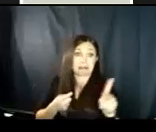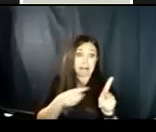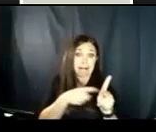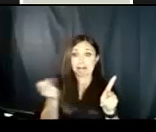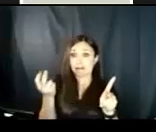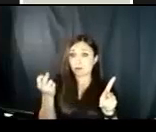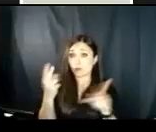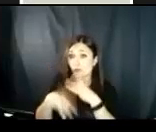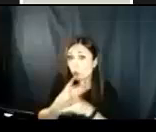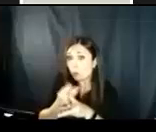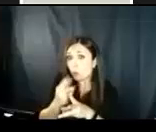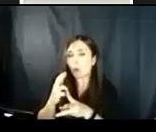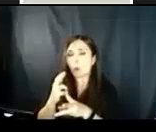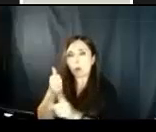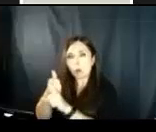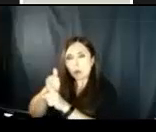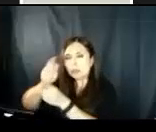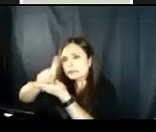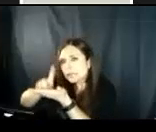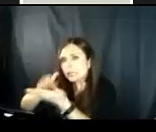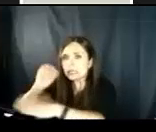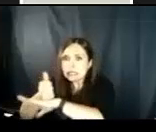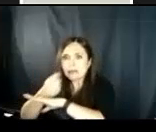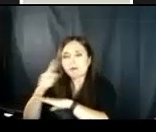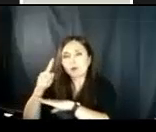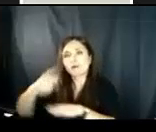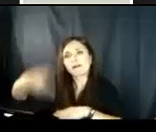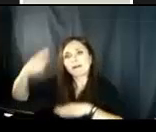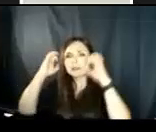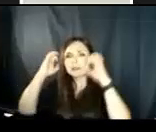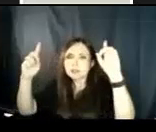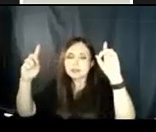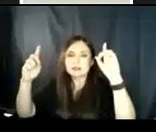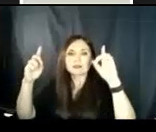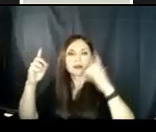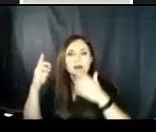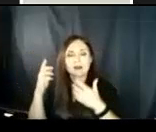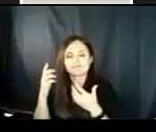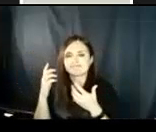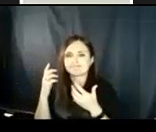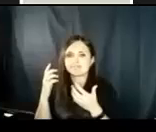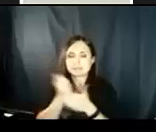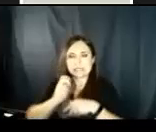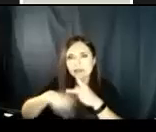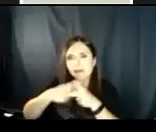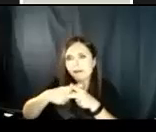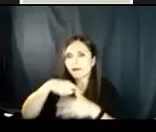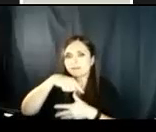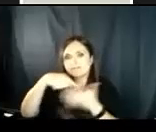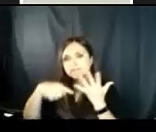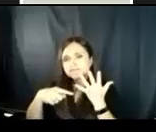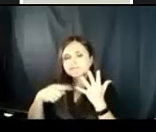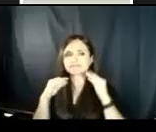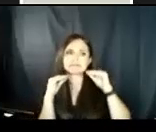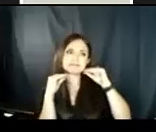whether you are designing for higher ed, any type of